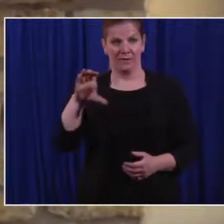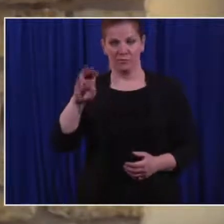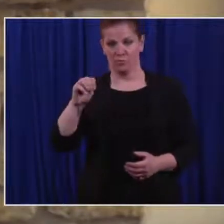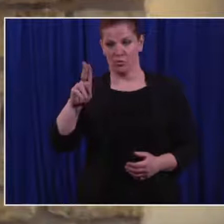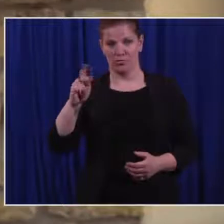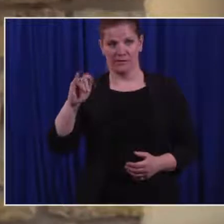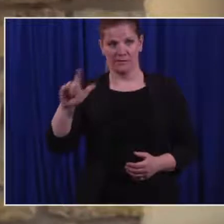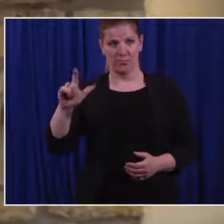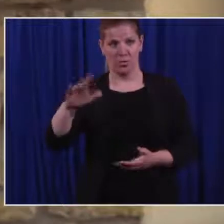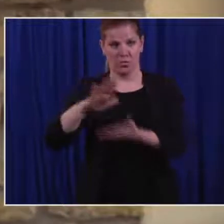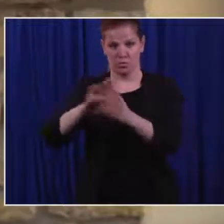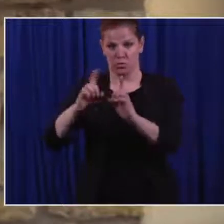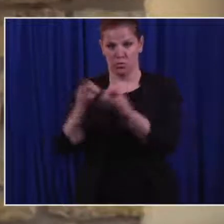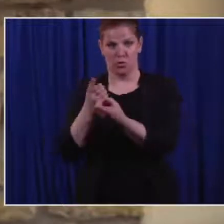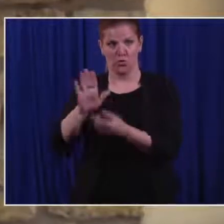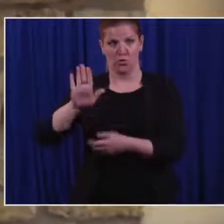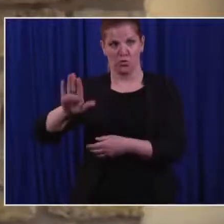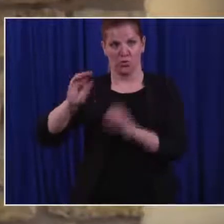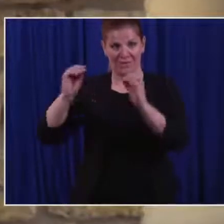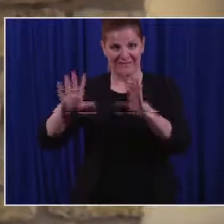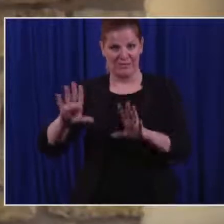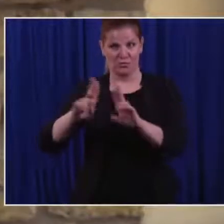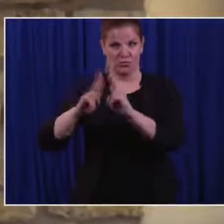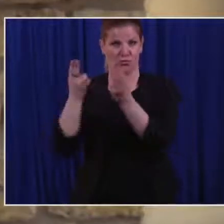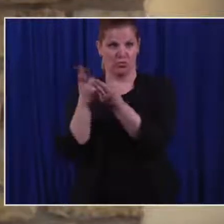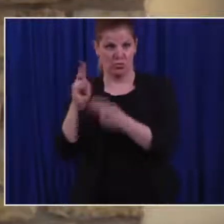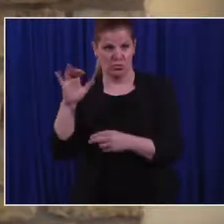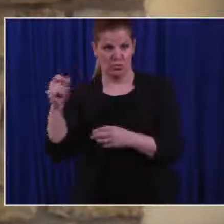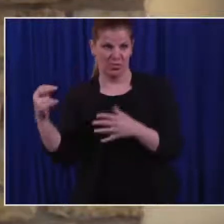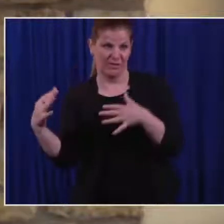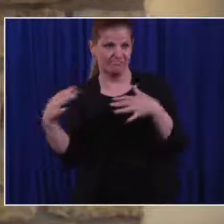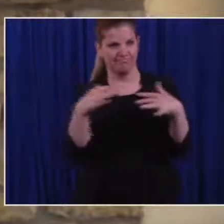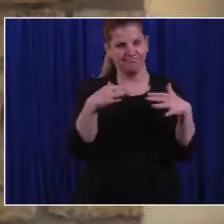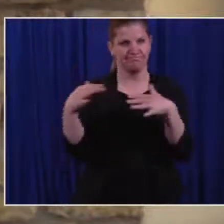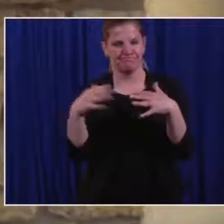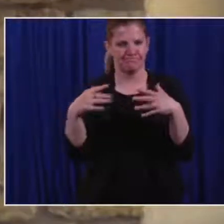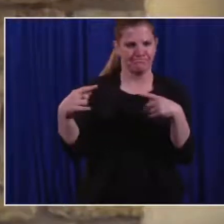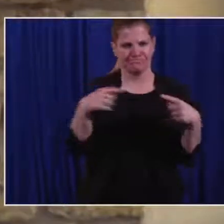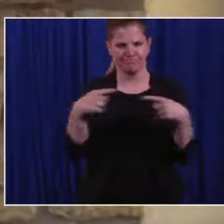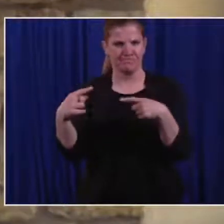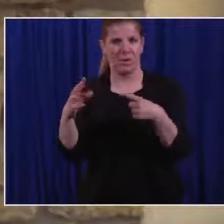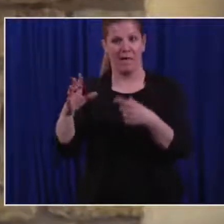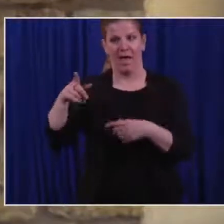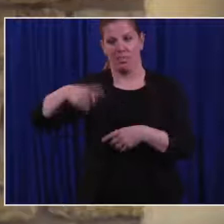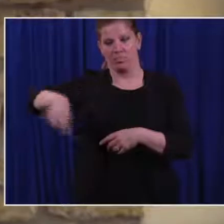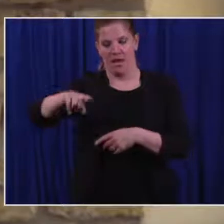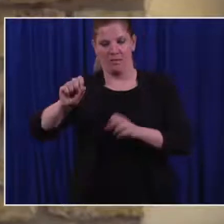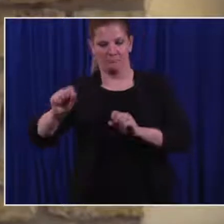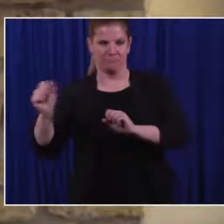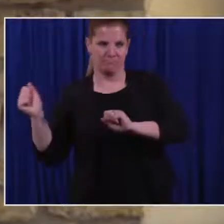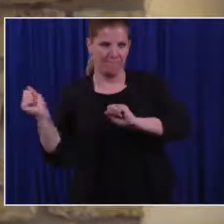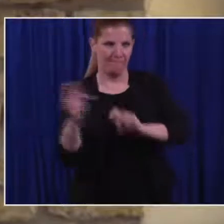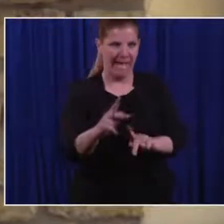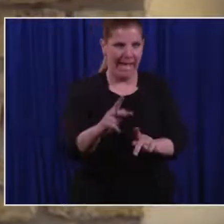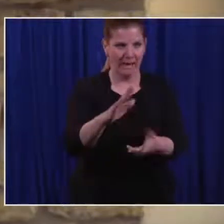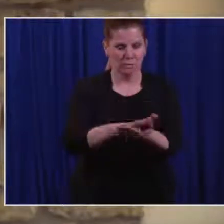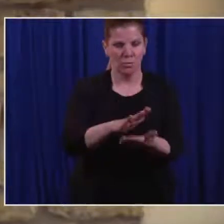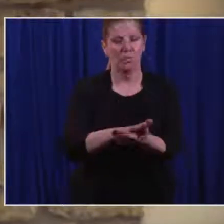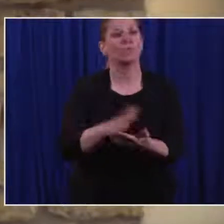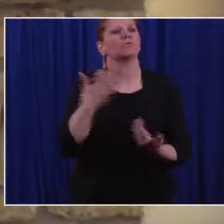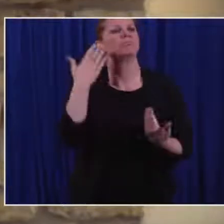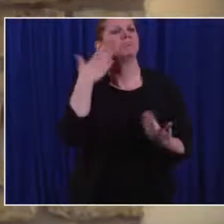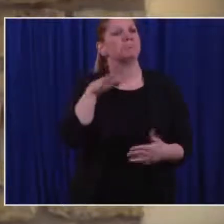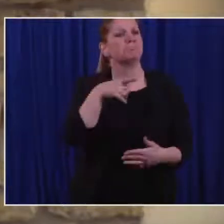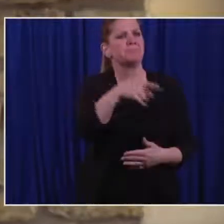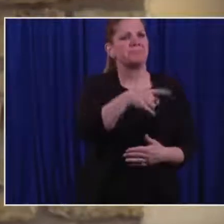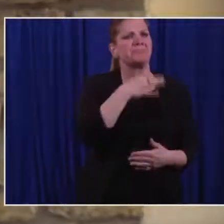teachers union on the concerns of returning back to the classroom. Have you yourself or the Lieutenant Governor spoken to CEO